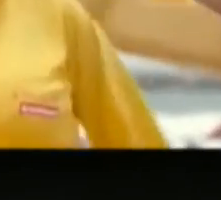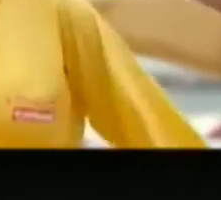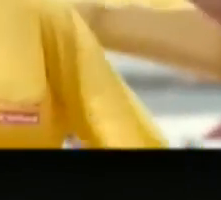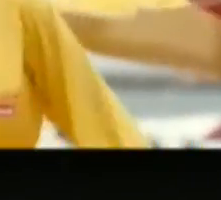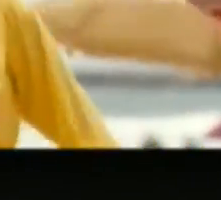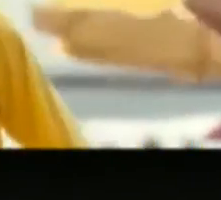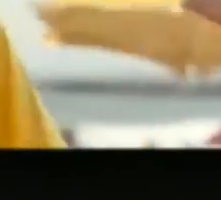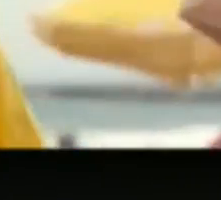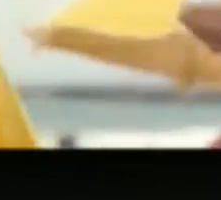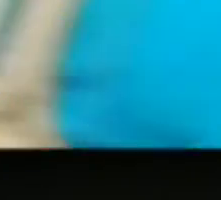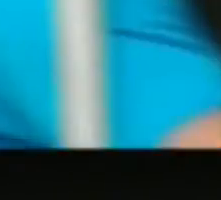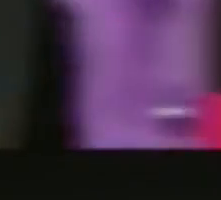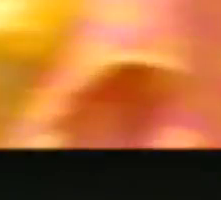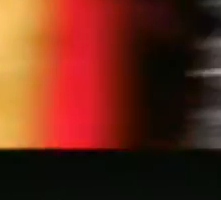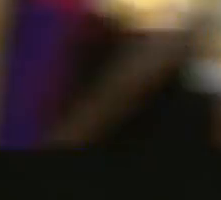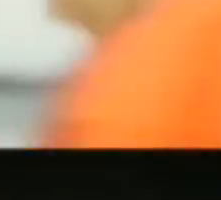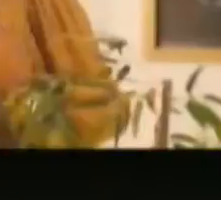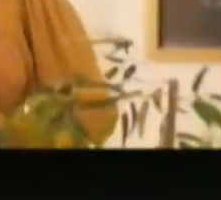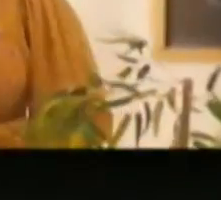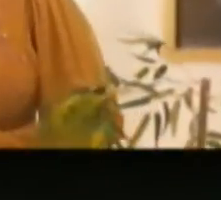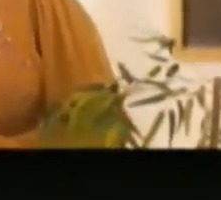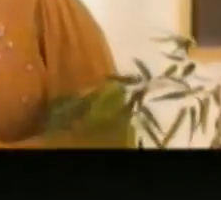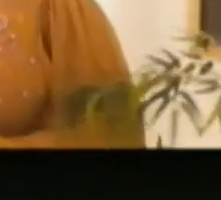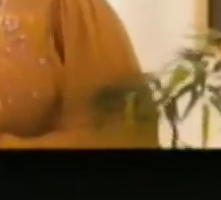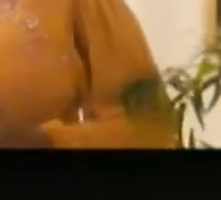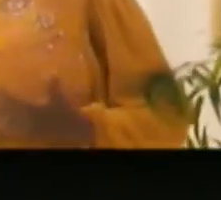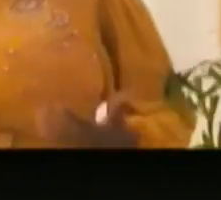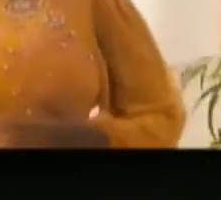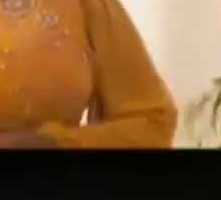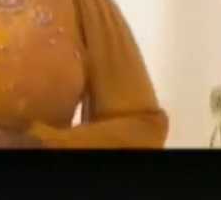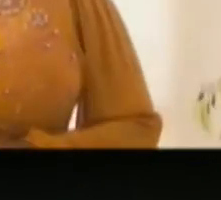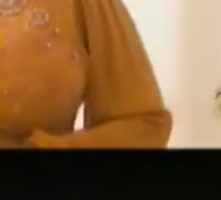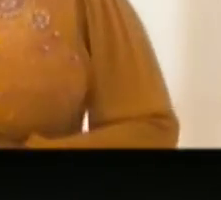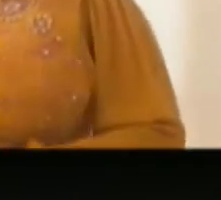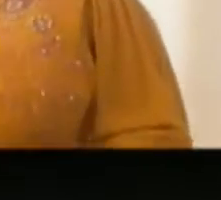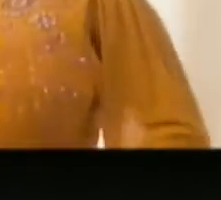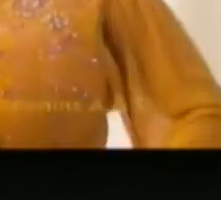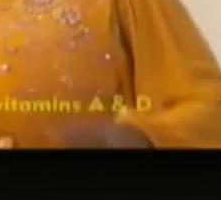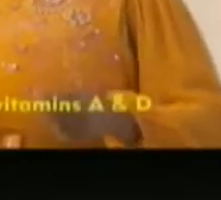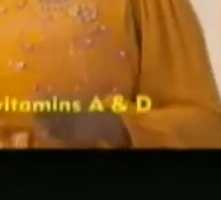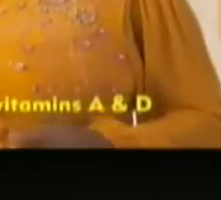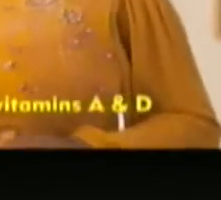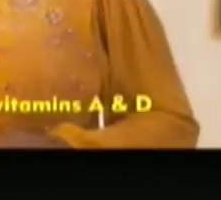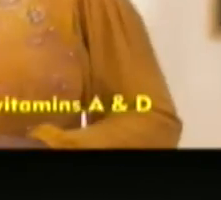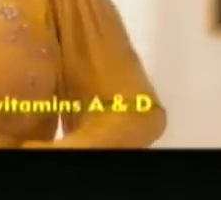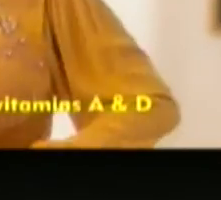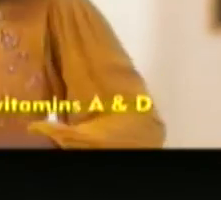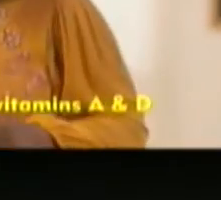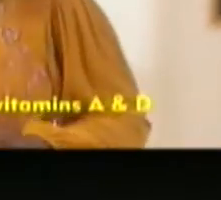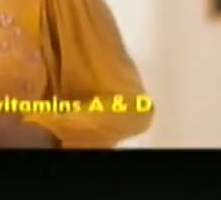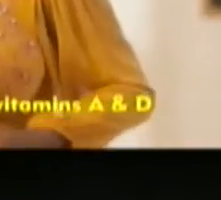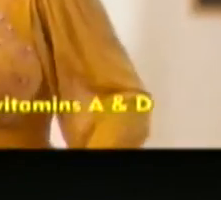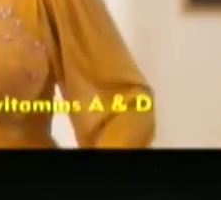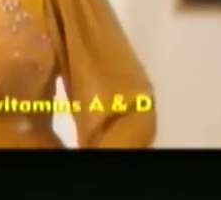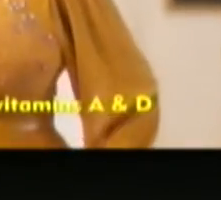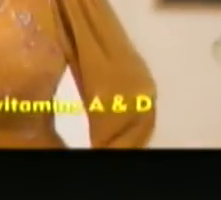nutrition, and great taste. Like my Checkers custard make 3-in-1, the Totorica,